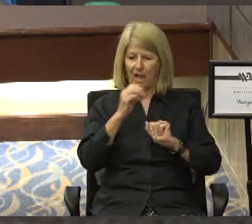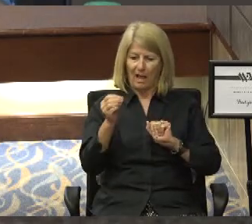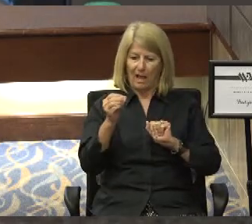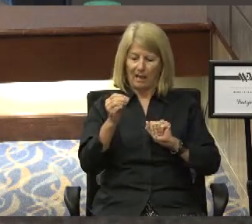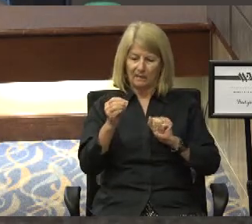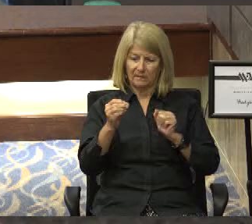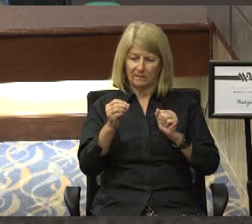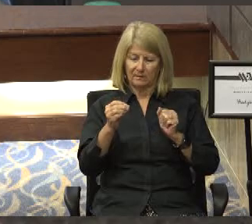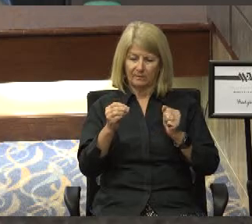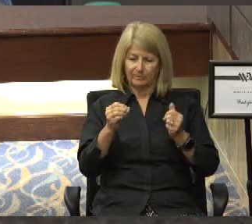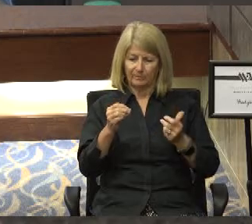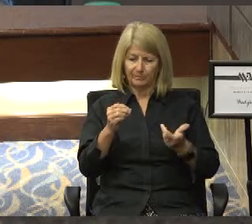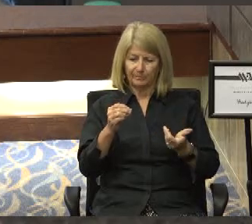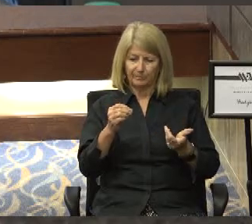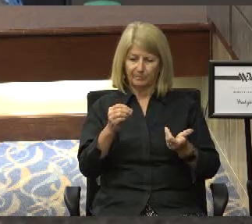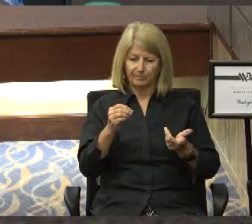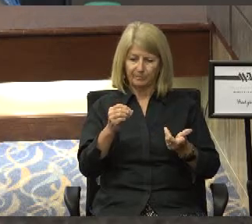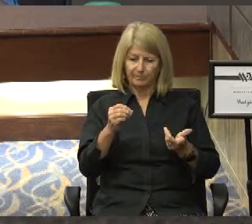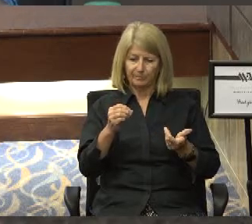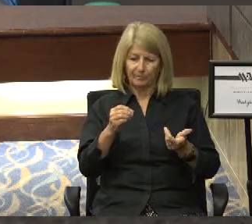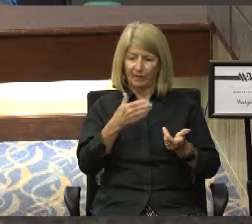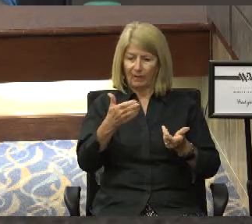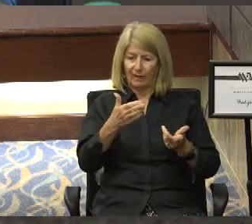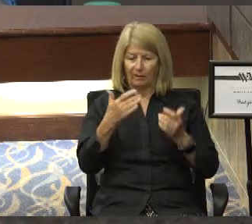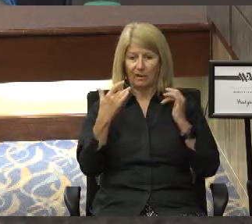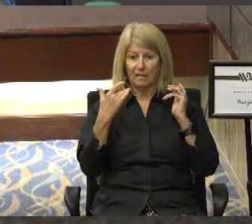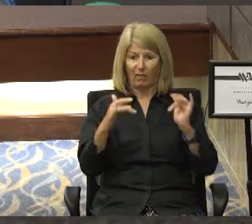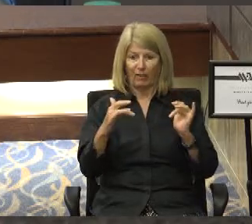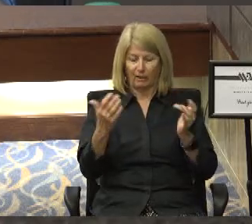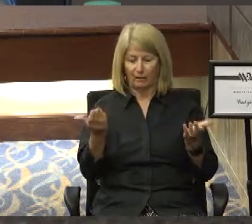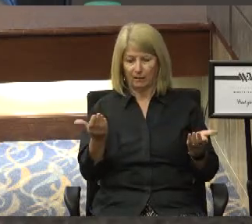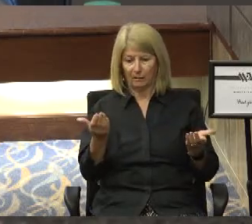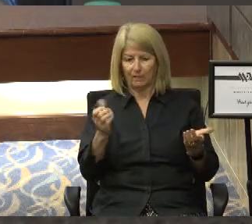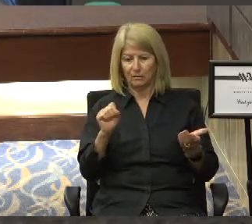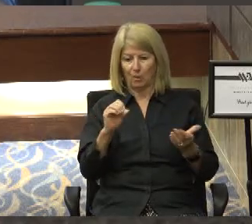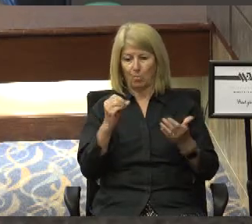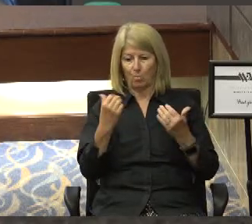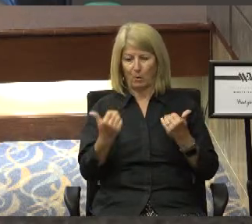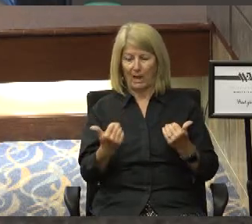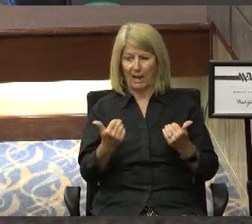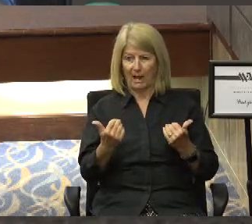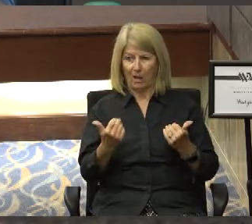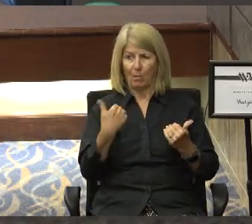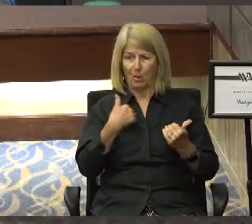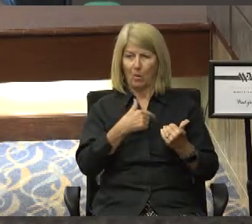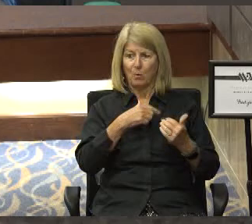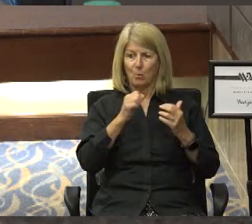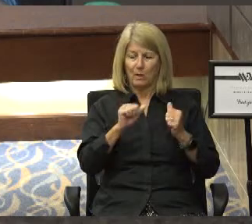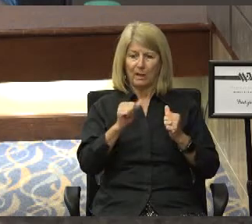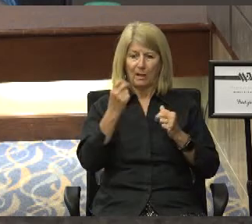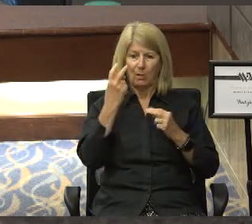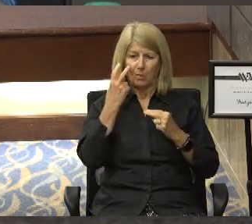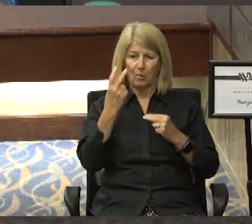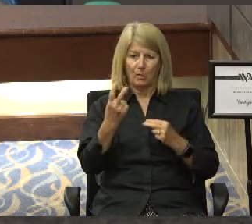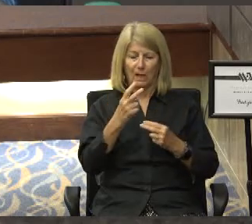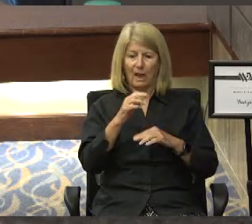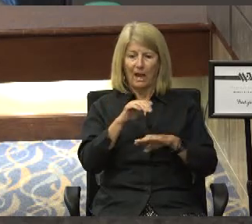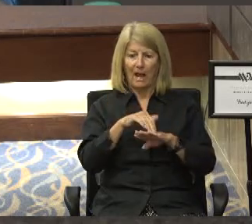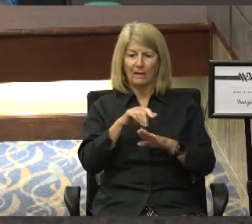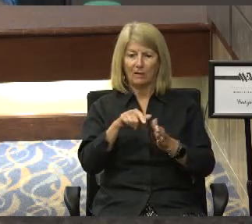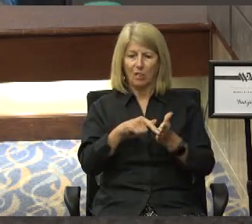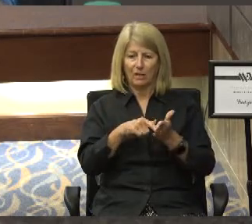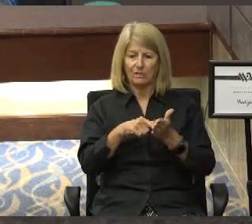it was nothing. So now we can look at this and